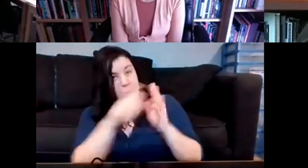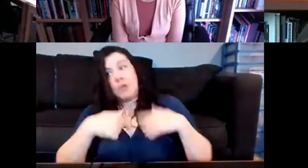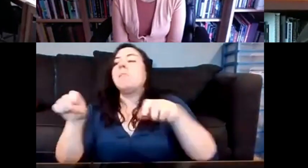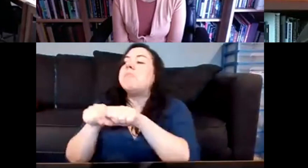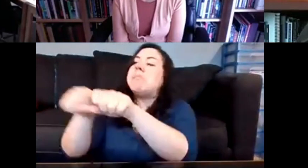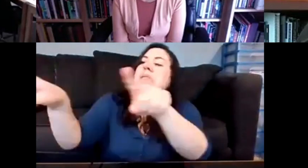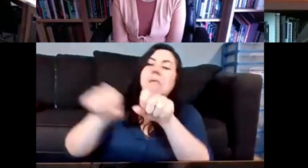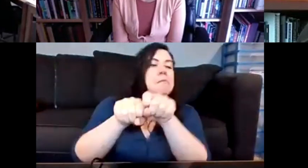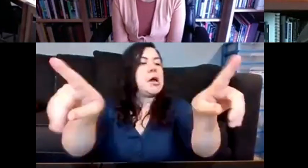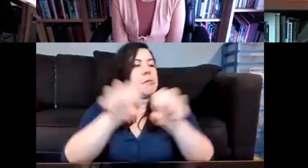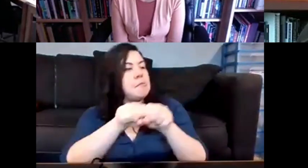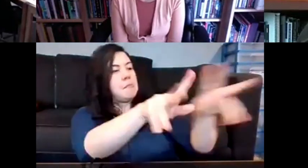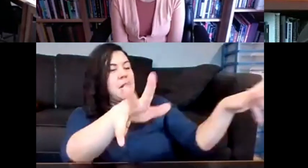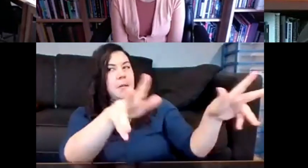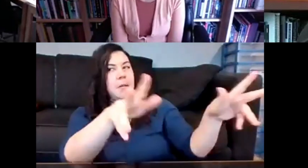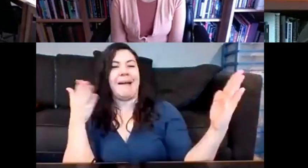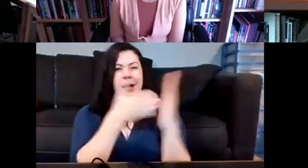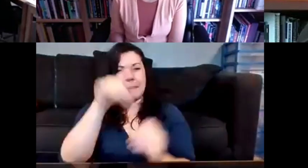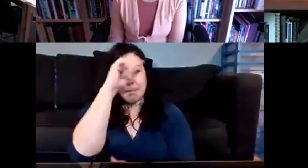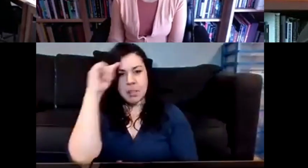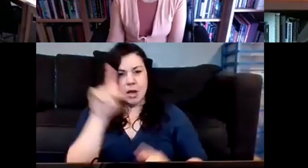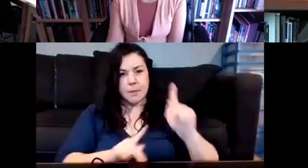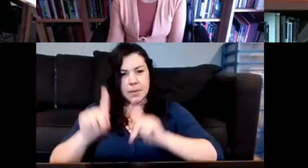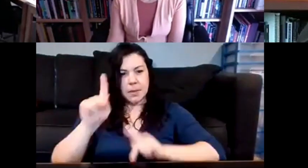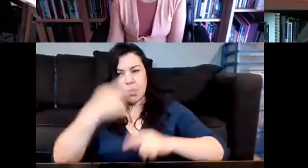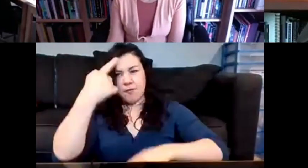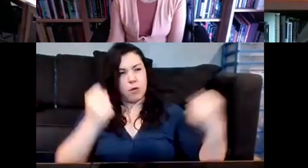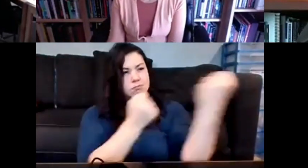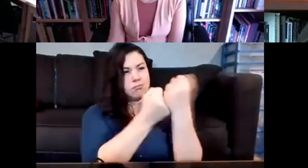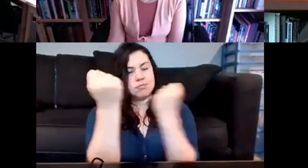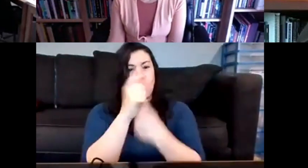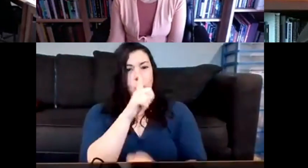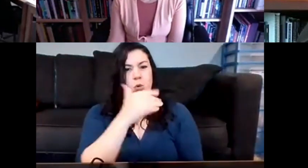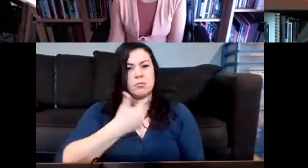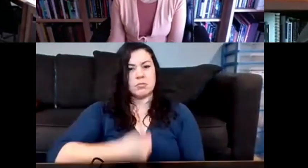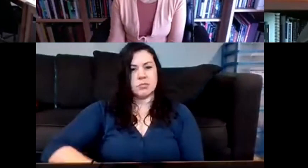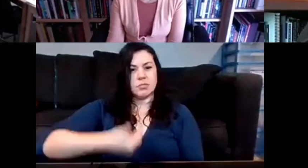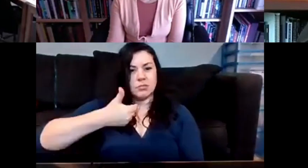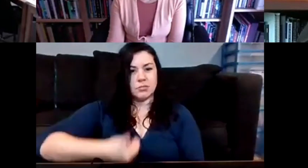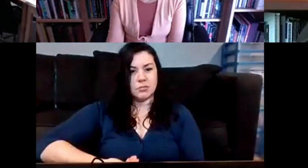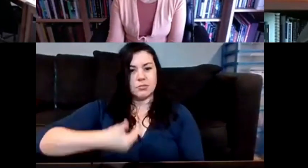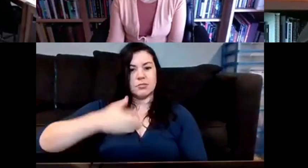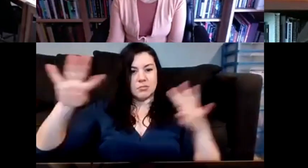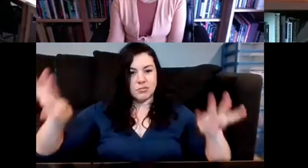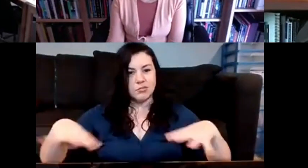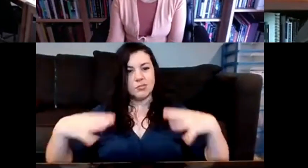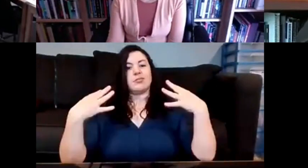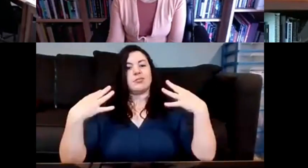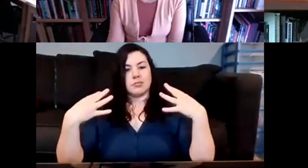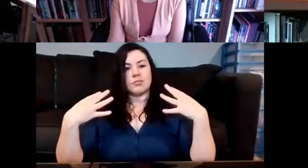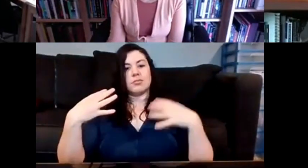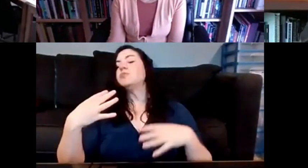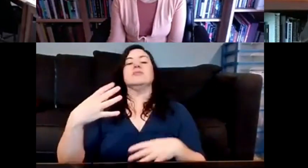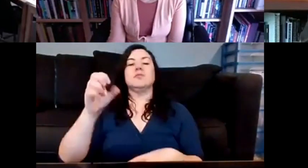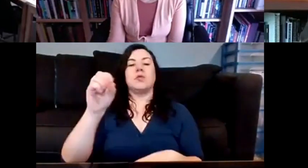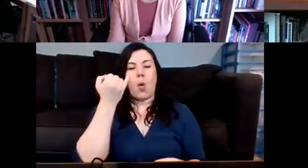brutality against Black people in a way to promote themselves. So you know, when people are bringing up Mamie Till